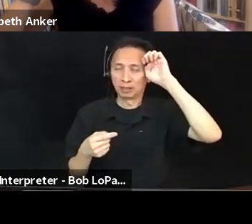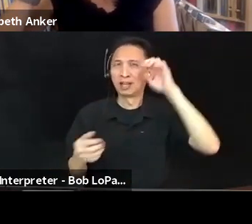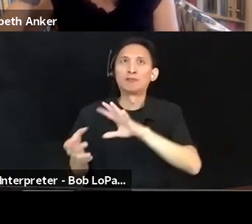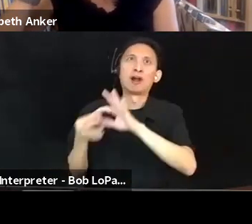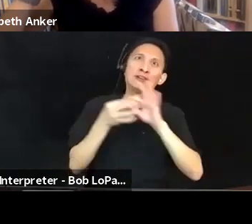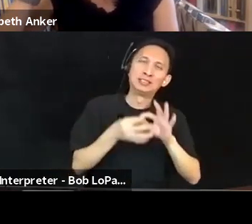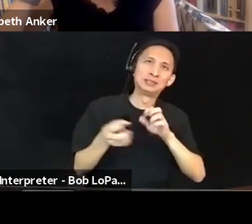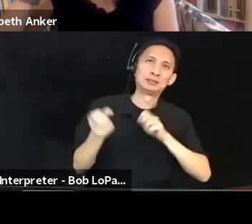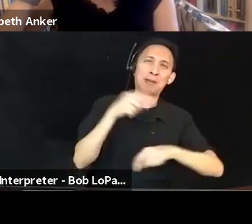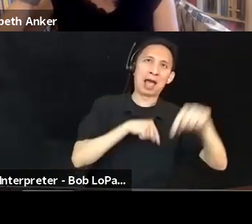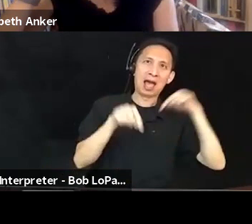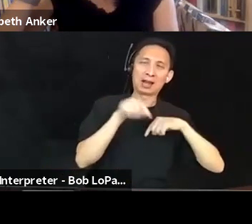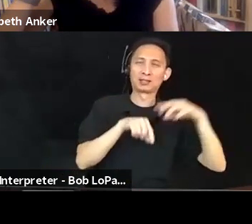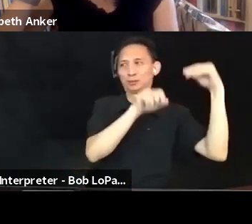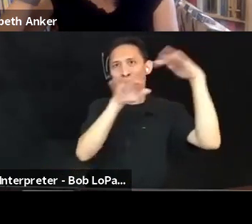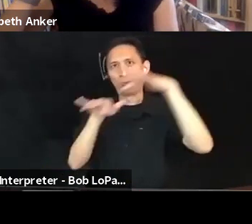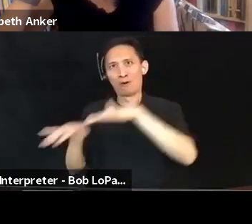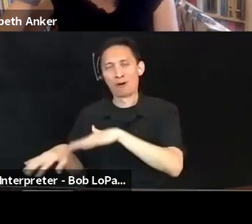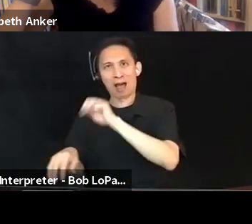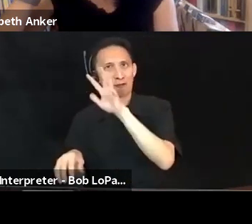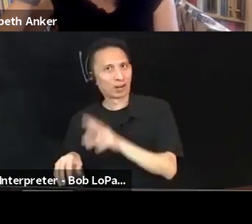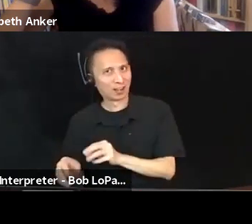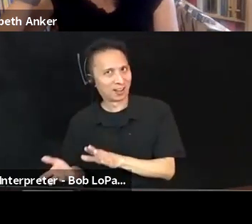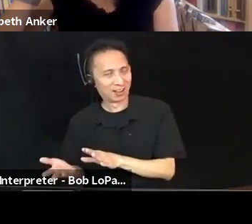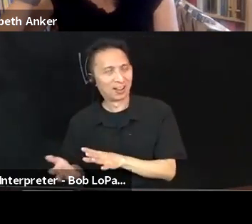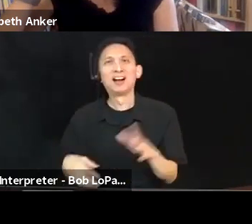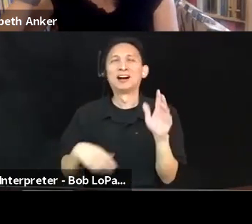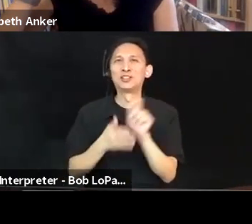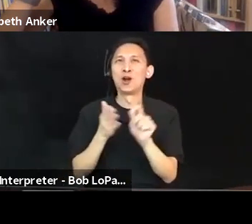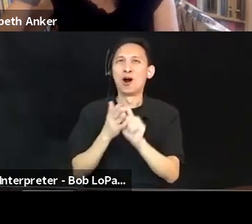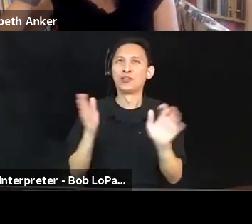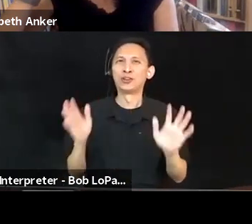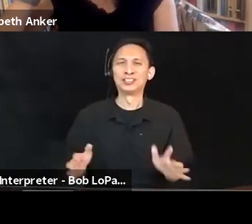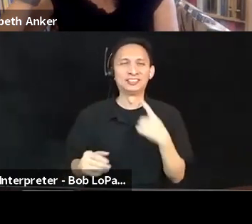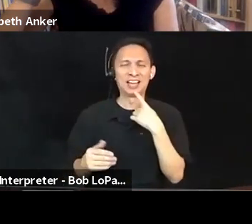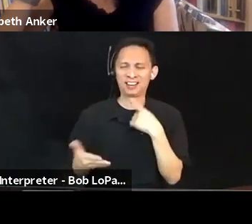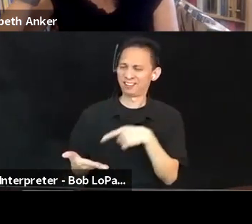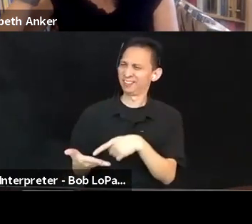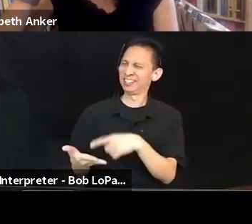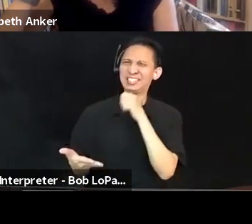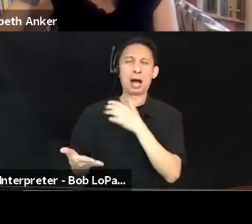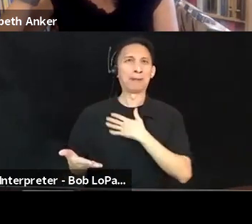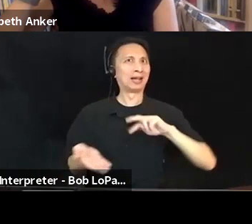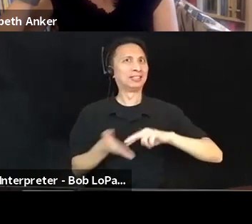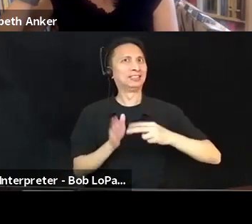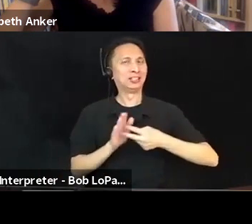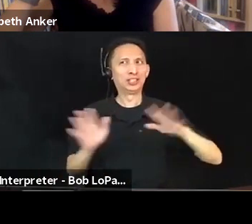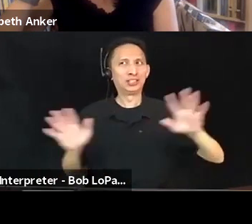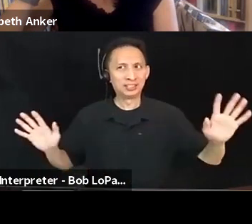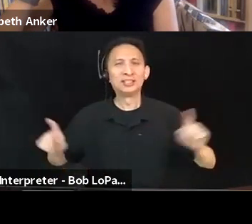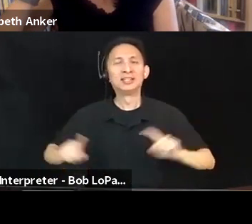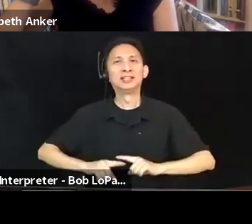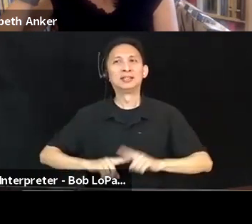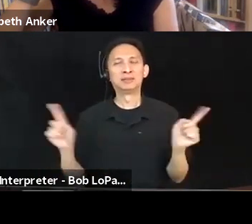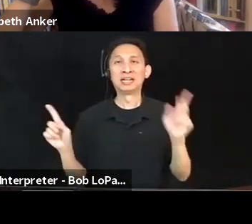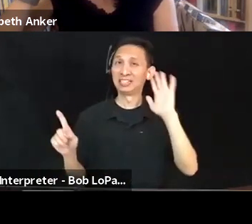that even though the author says this isn't his intention, very much frames it as a kind of impending